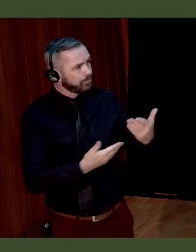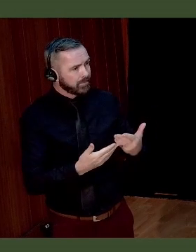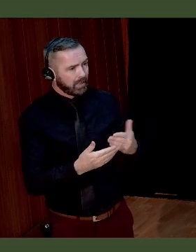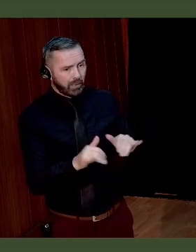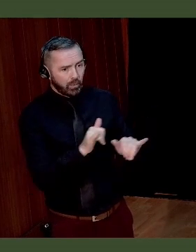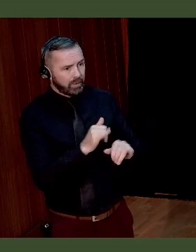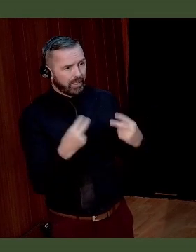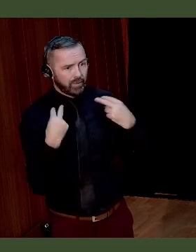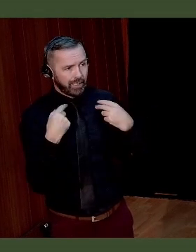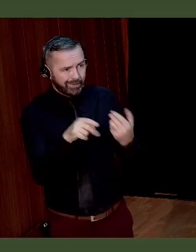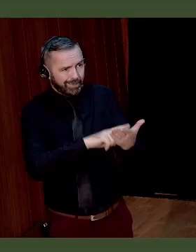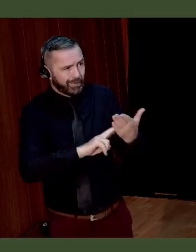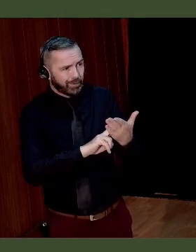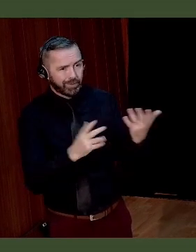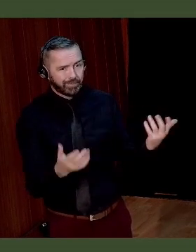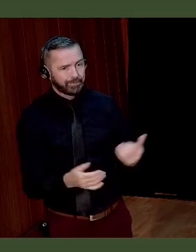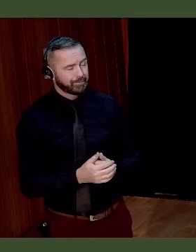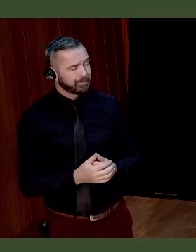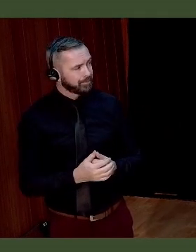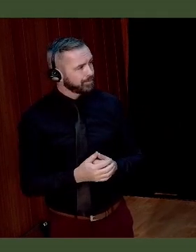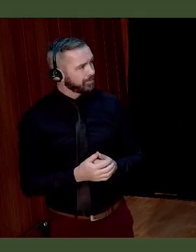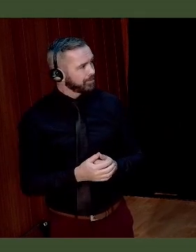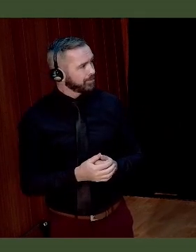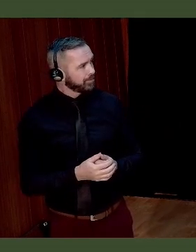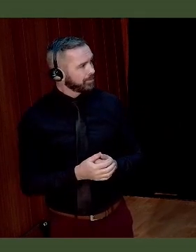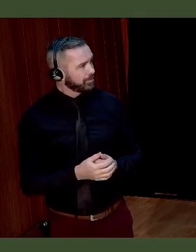regardless of what language was being spoken.